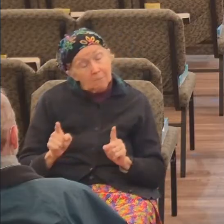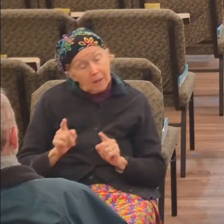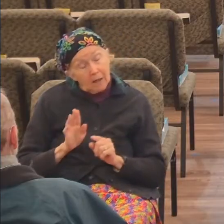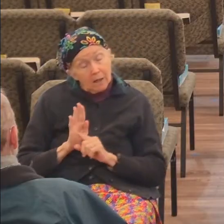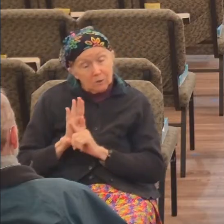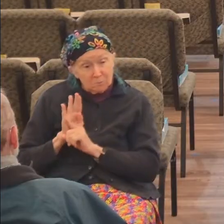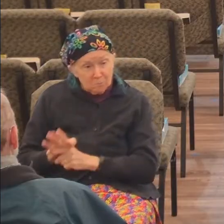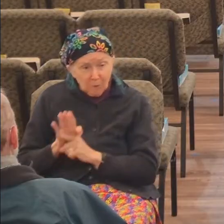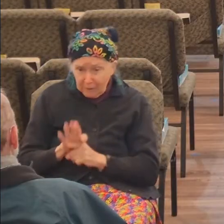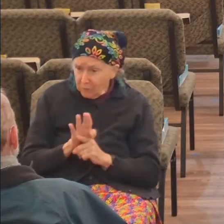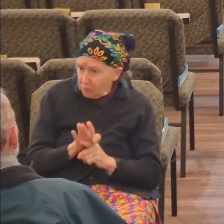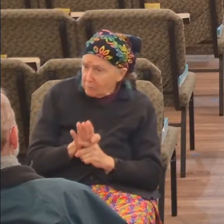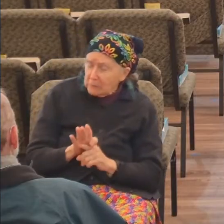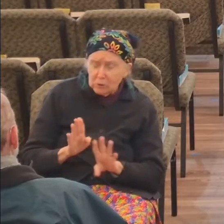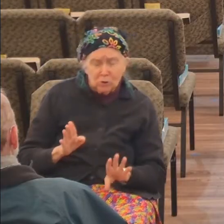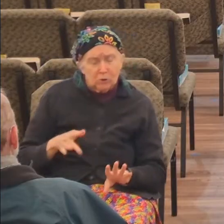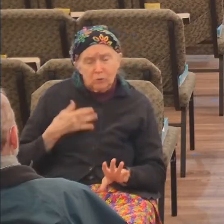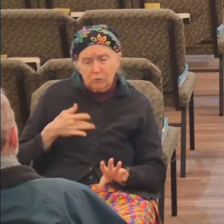feel those pressures,